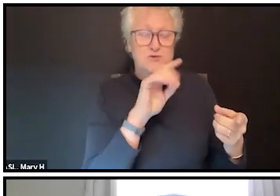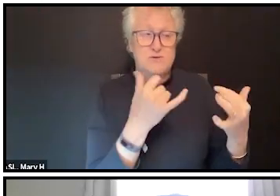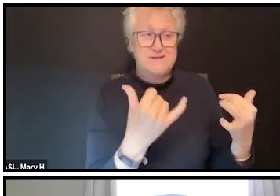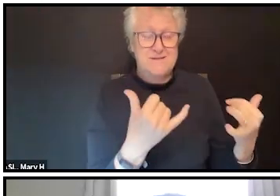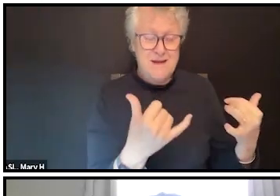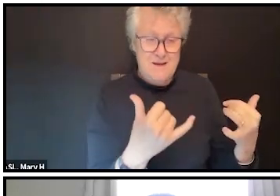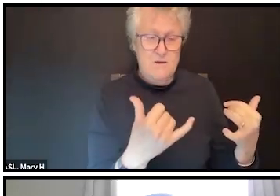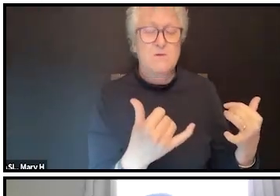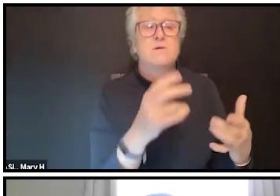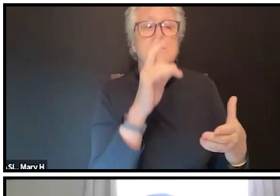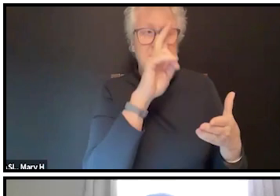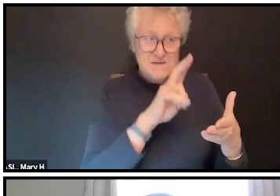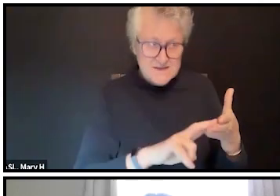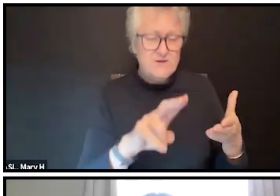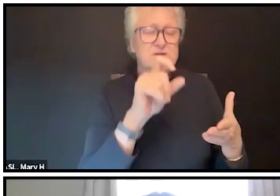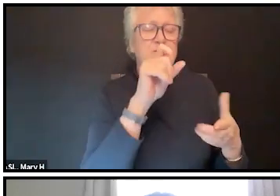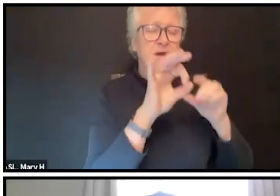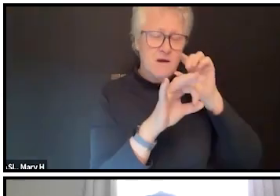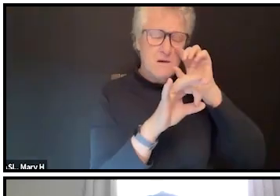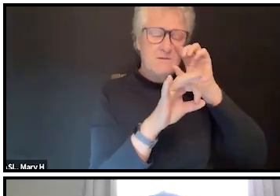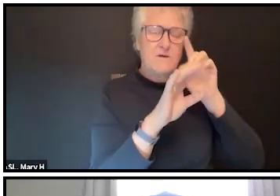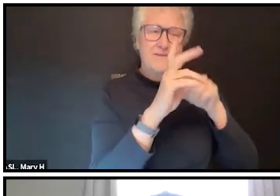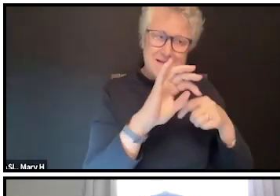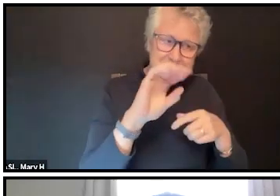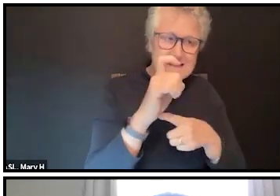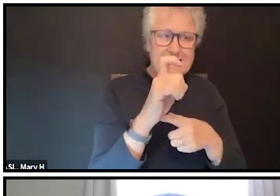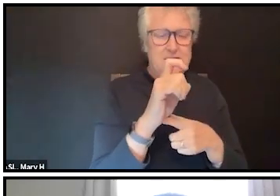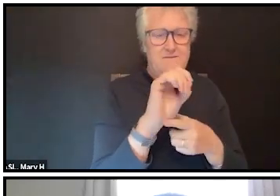Human Services, the Executive Office of Health and Human Services.